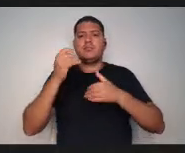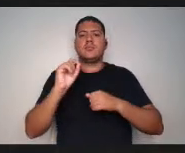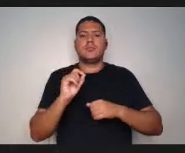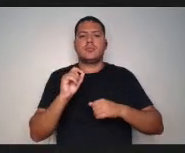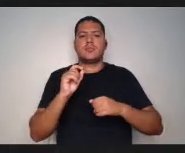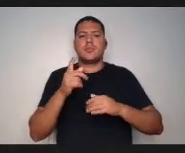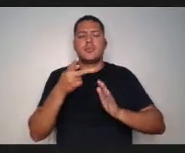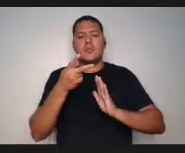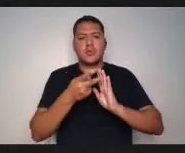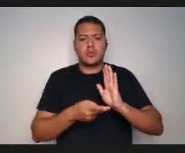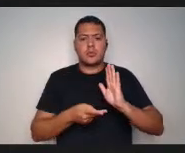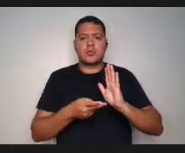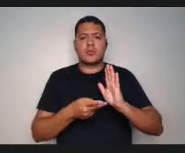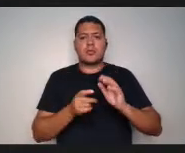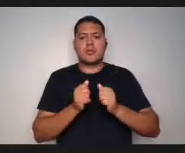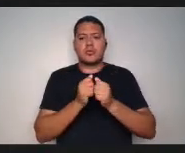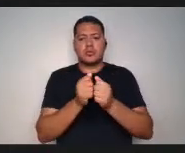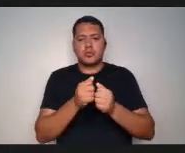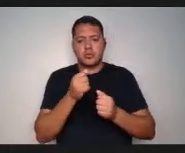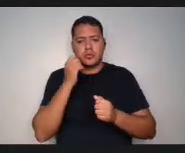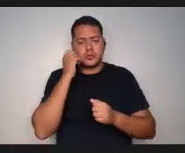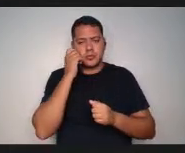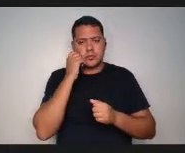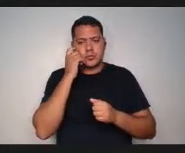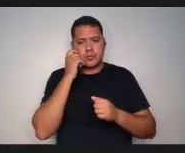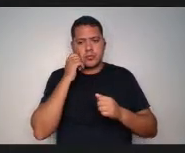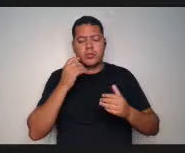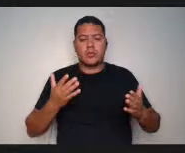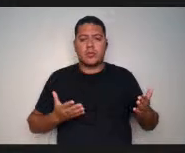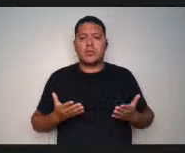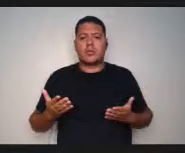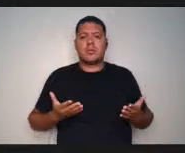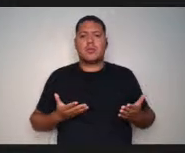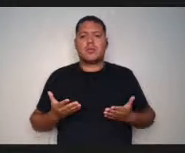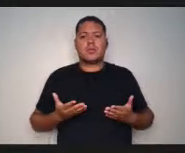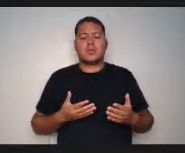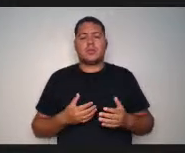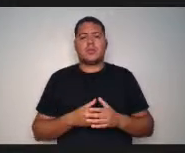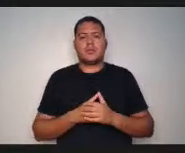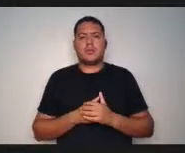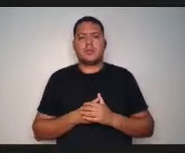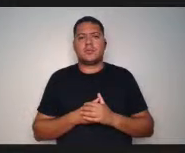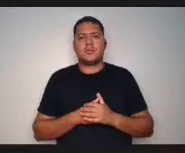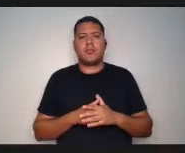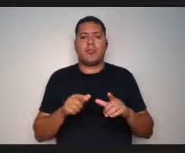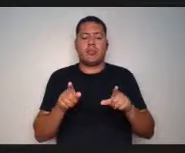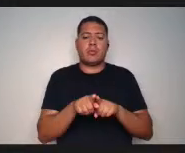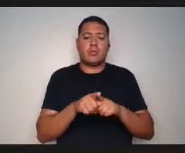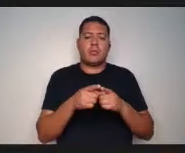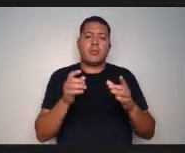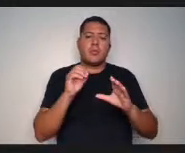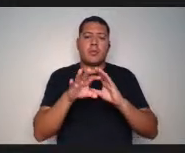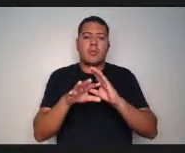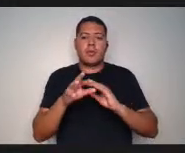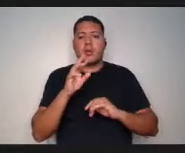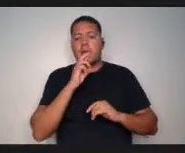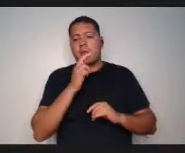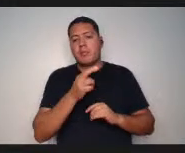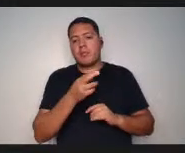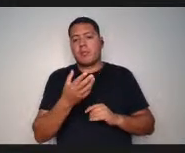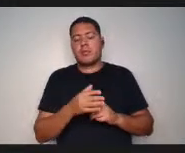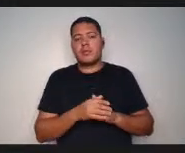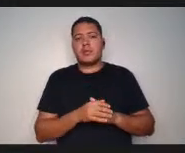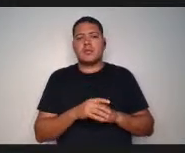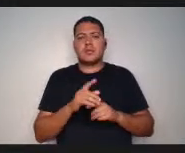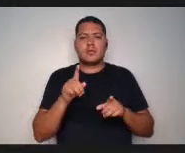and designing integrated solutions that address a wide range of work environment issues. So check